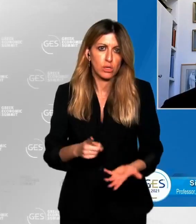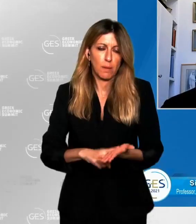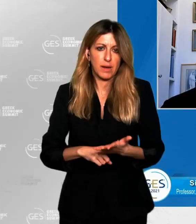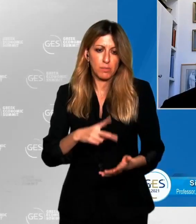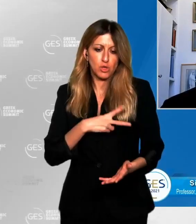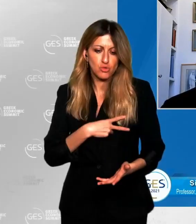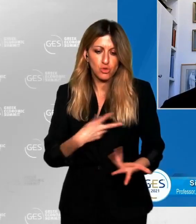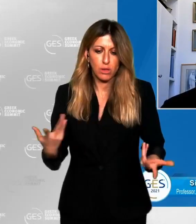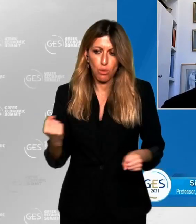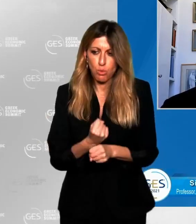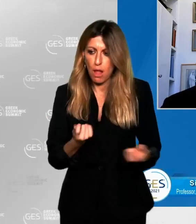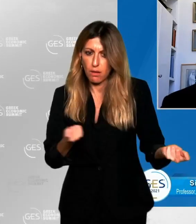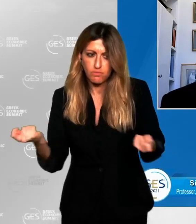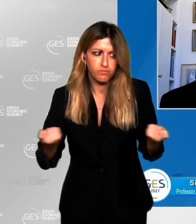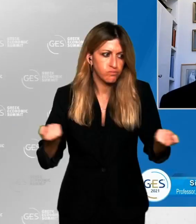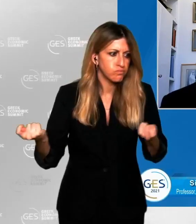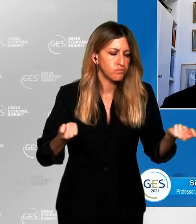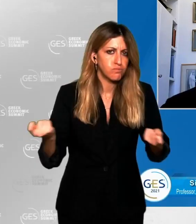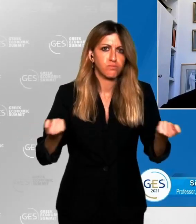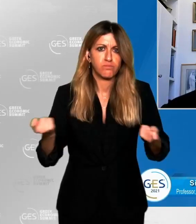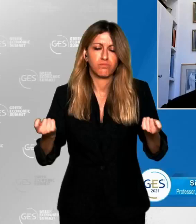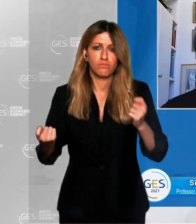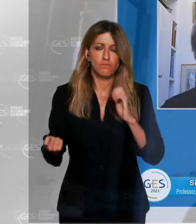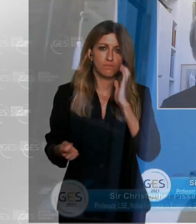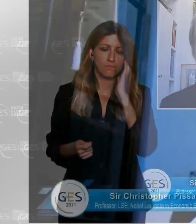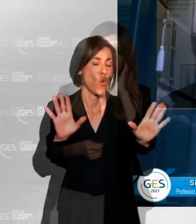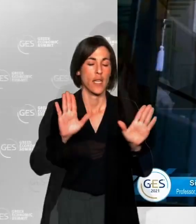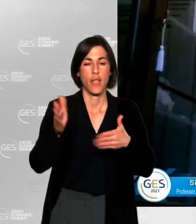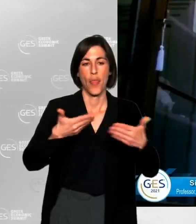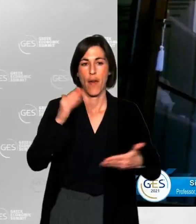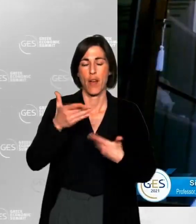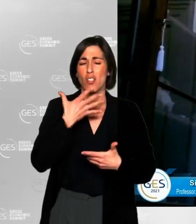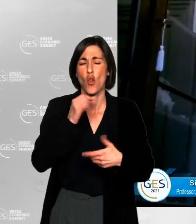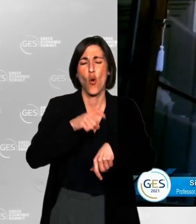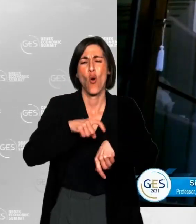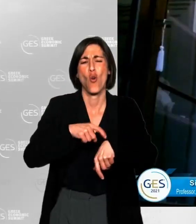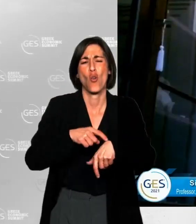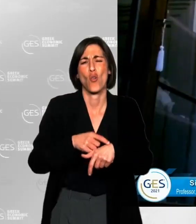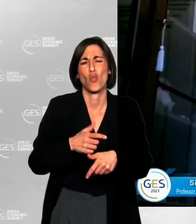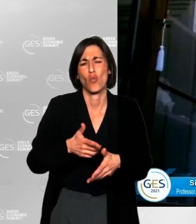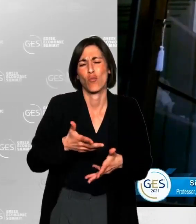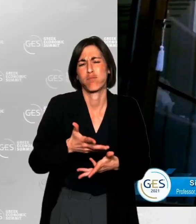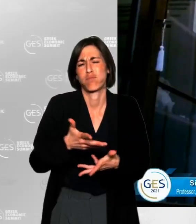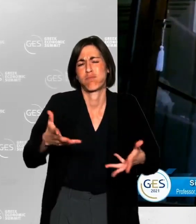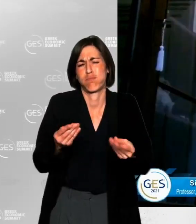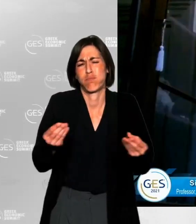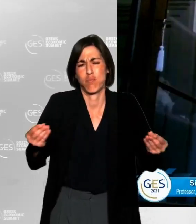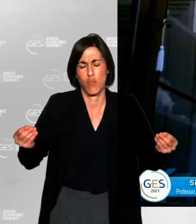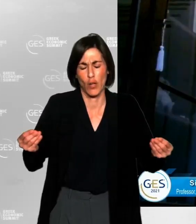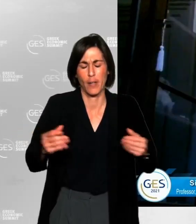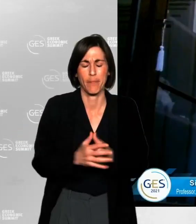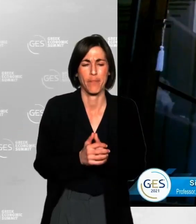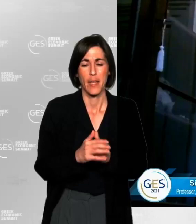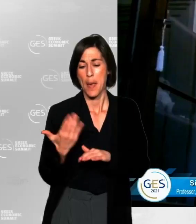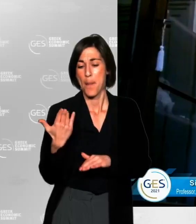it's decided what sector the person is going to enter. Now, from what I was saying,